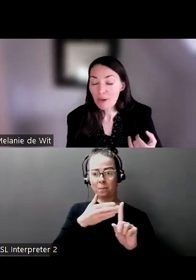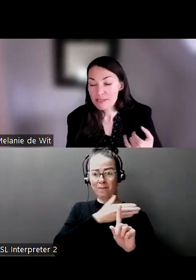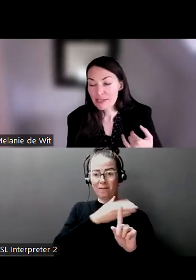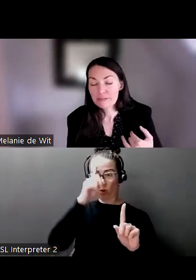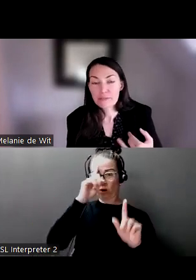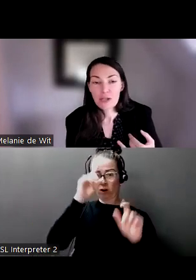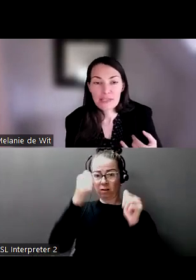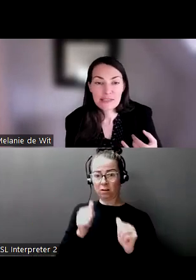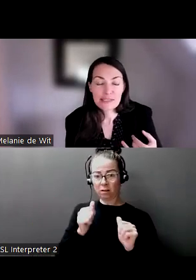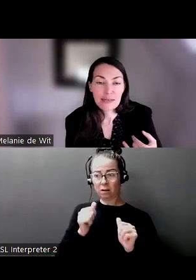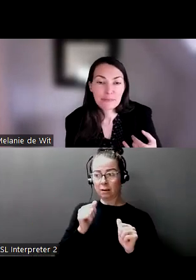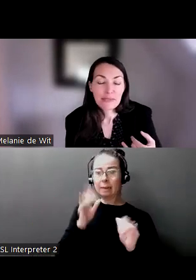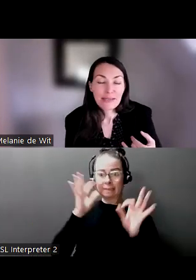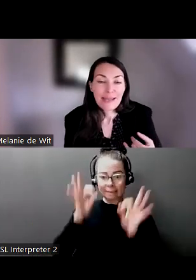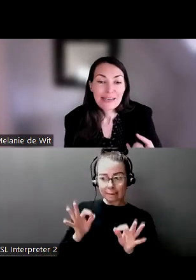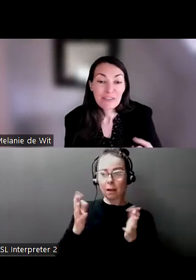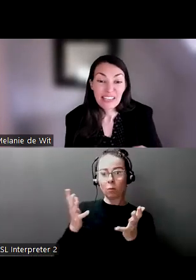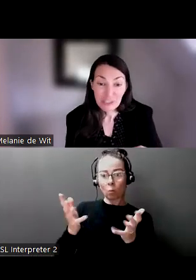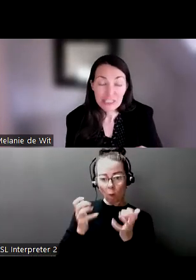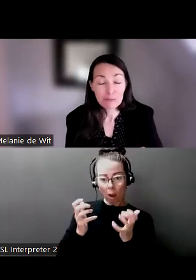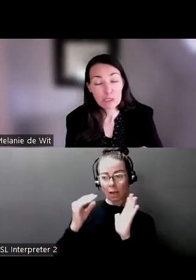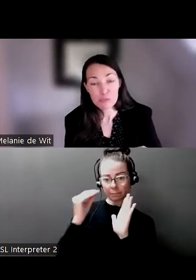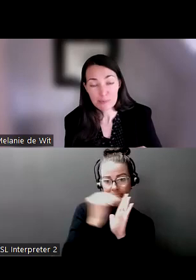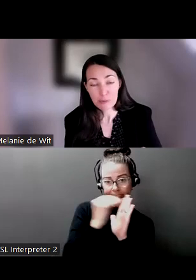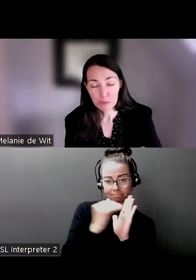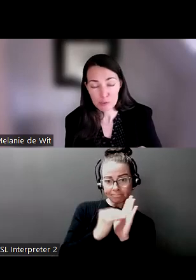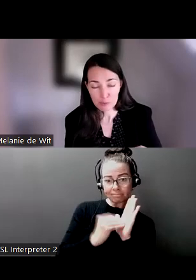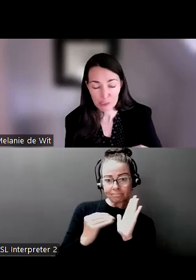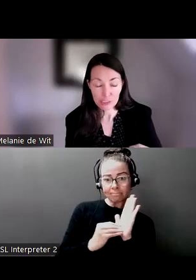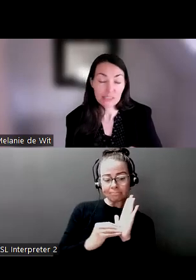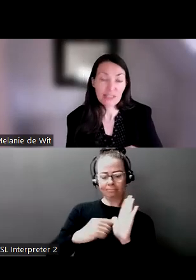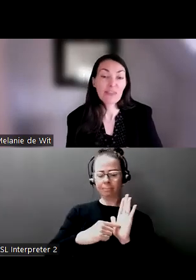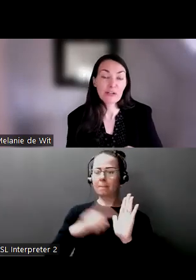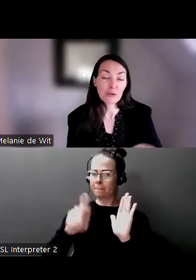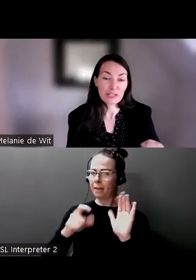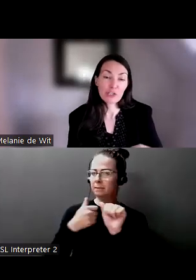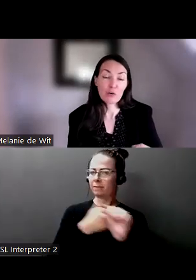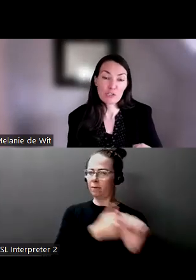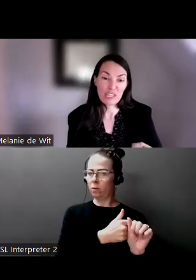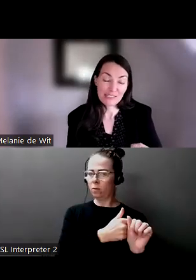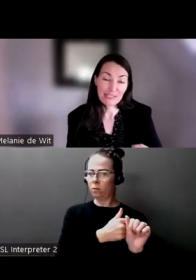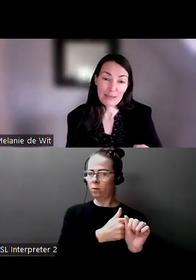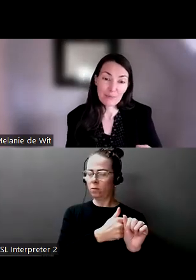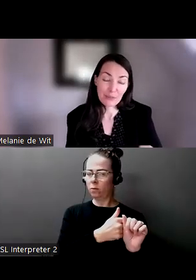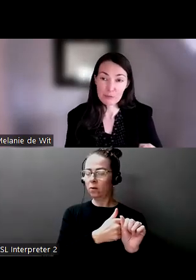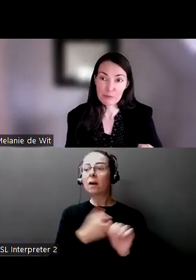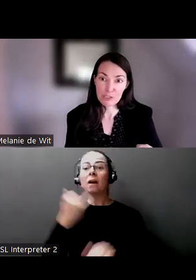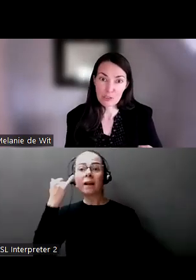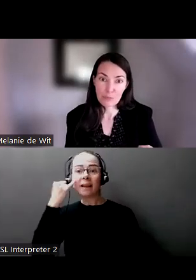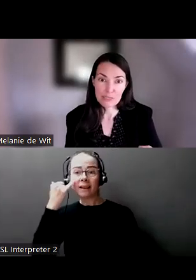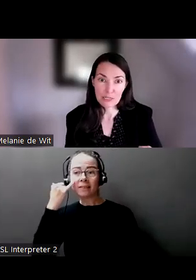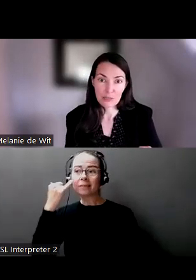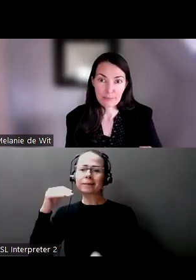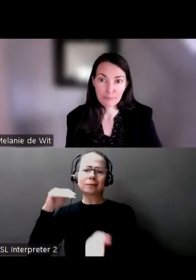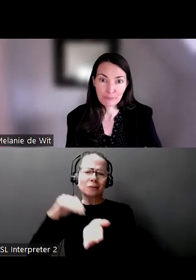are binding on the SDM. And if the care team knows about those wishes, then they're going to coach the SDM that those wishes